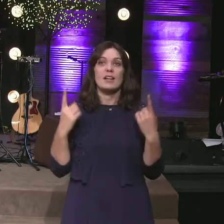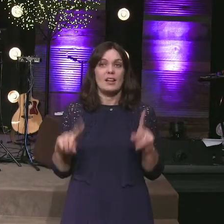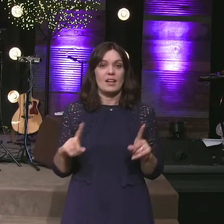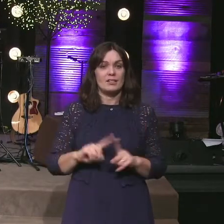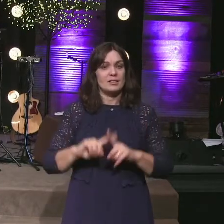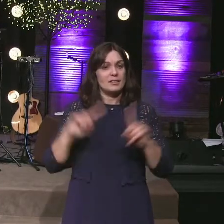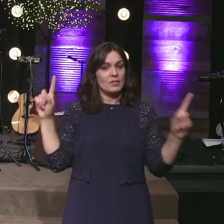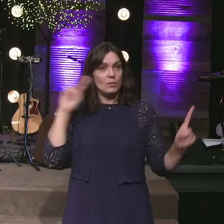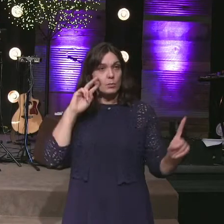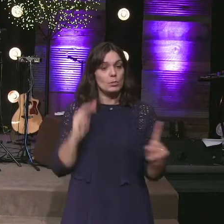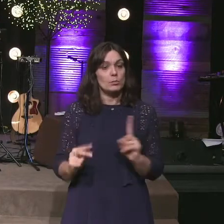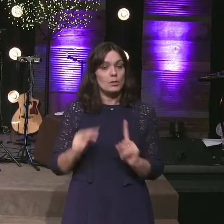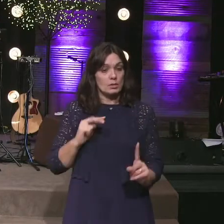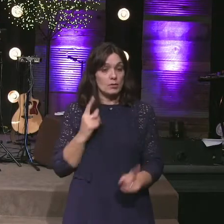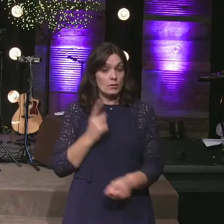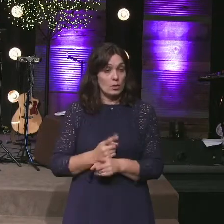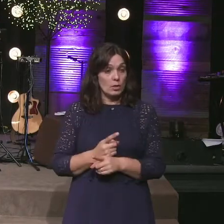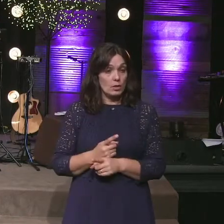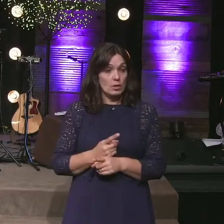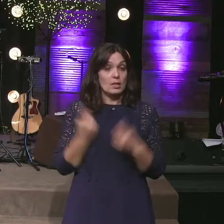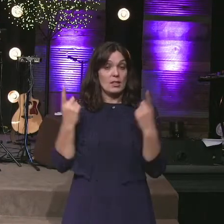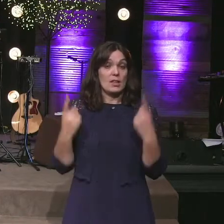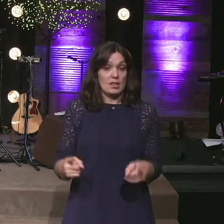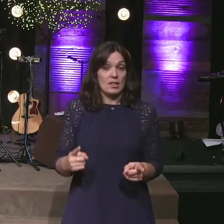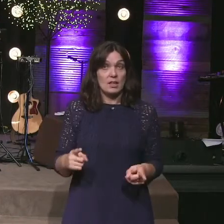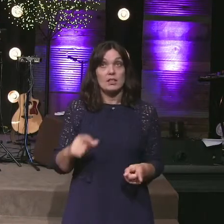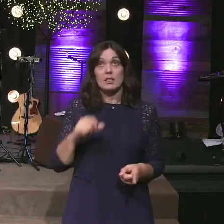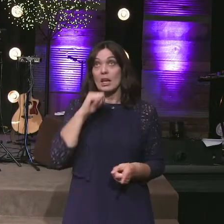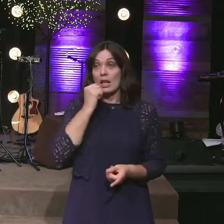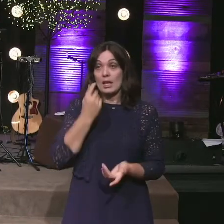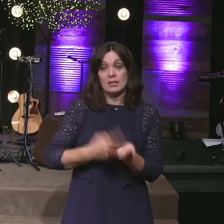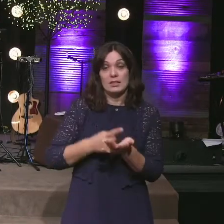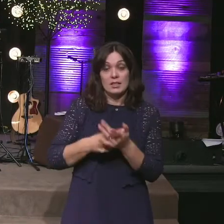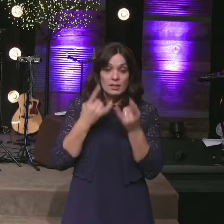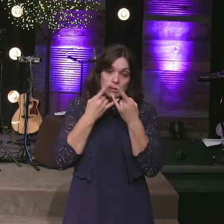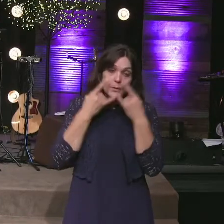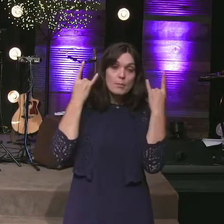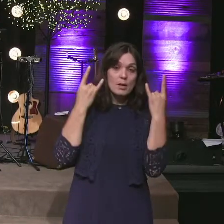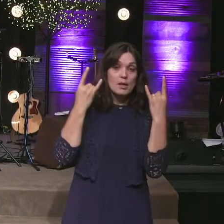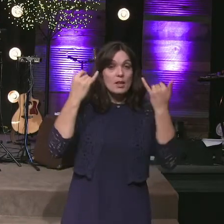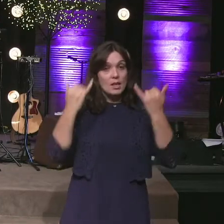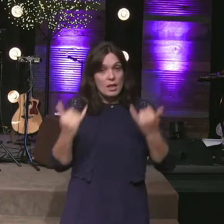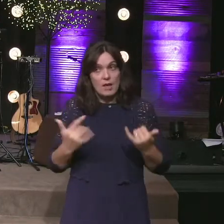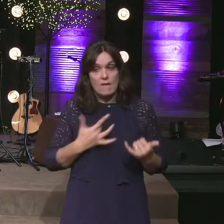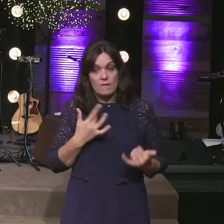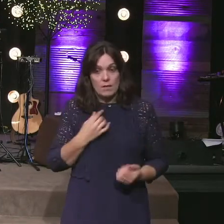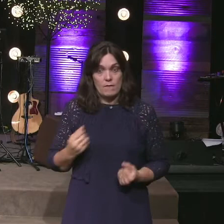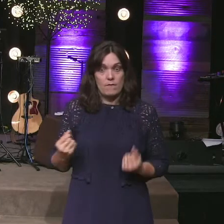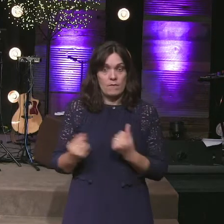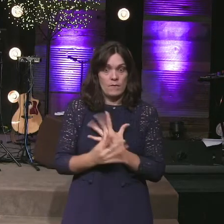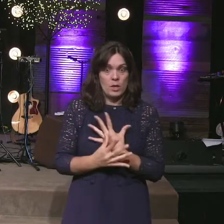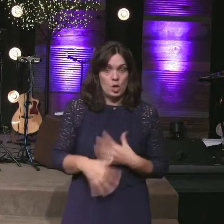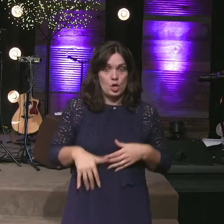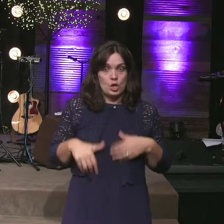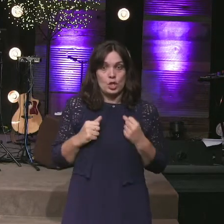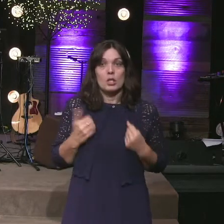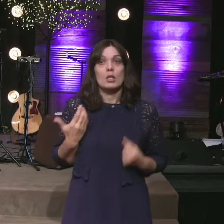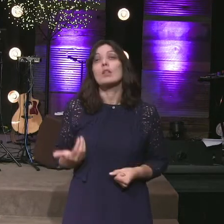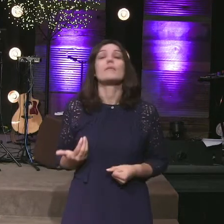thing. Then all of a sudden, we ain't talking about mass anymore. Now fear rises up, right?